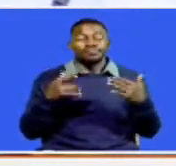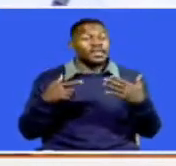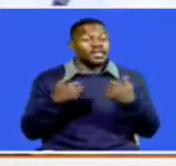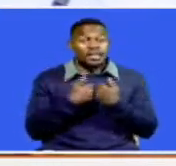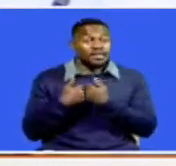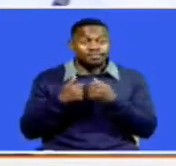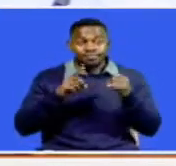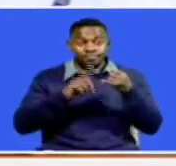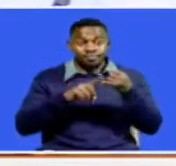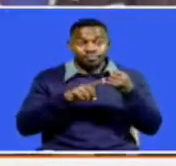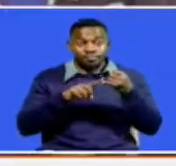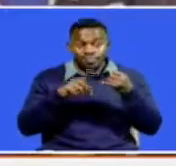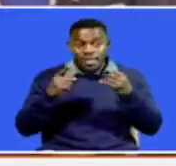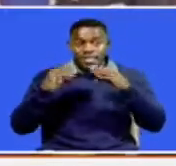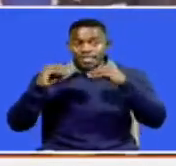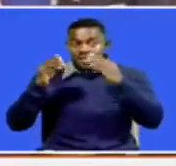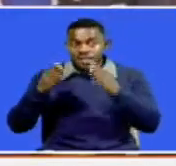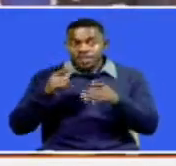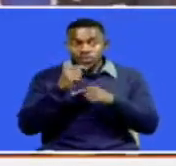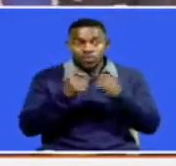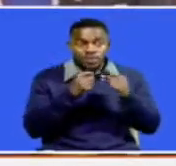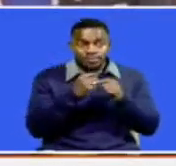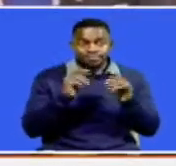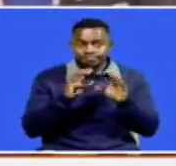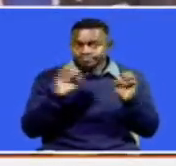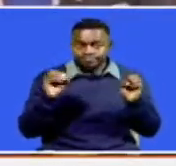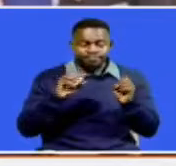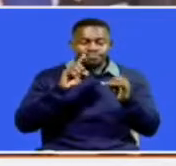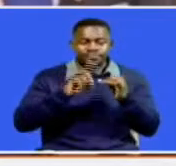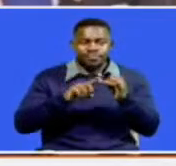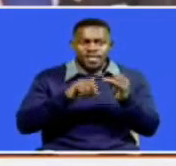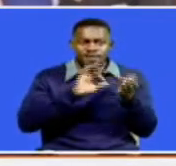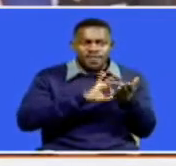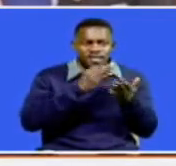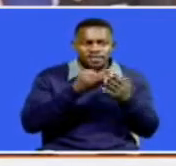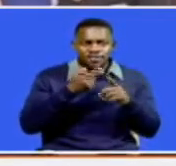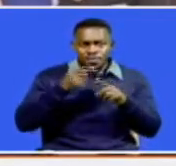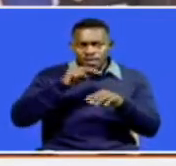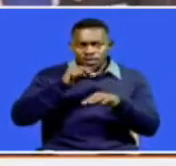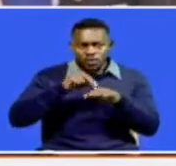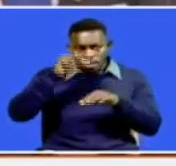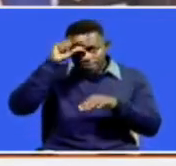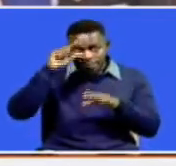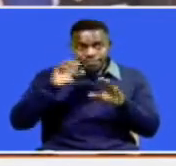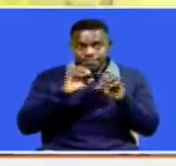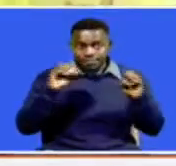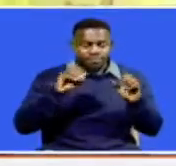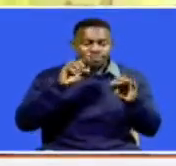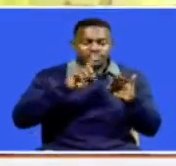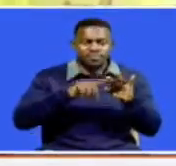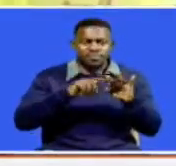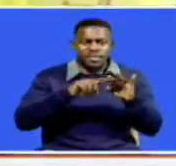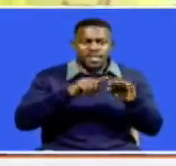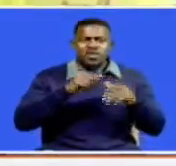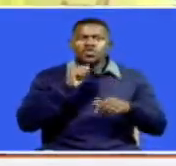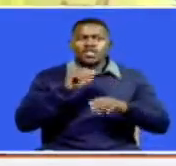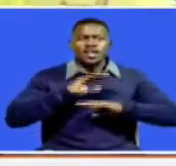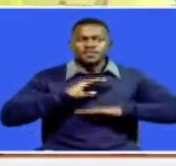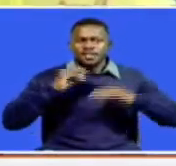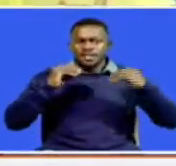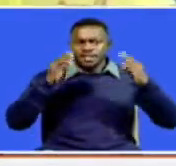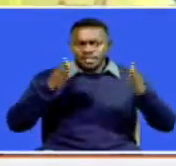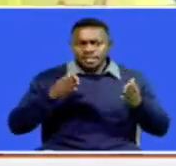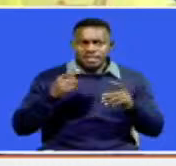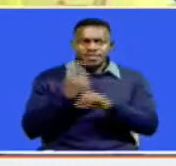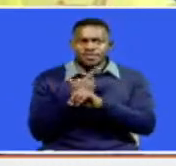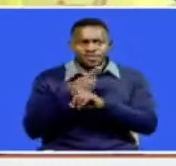of adequate learning and teaching equipment and materials, inadequate funding from the national government, as well as insufficient teachers at the